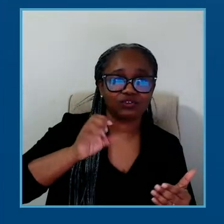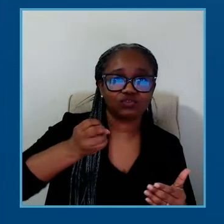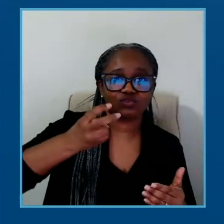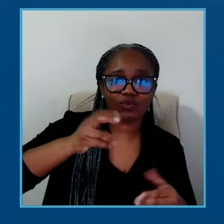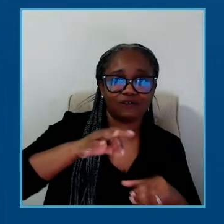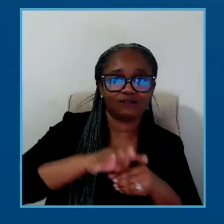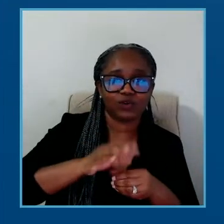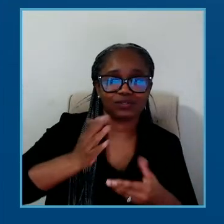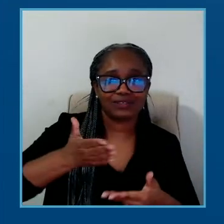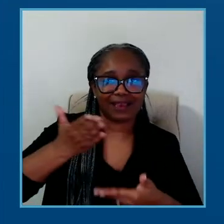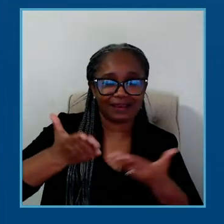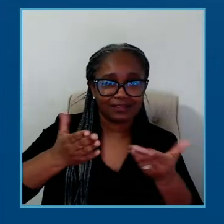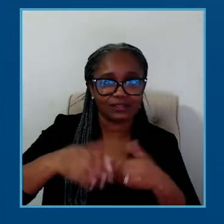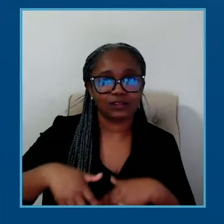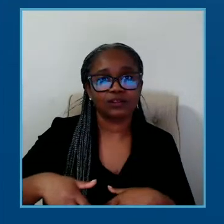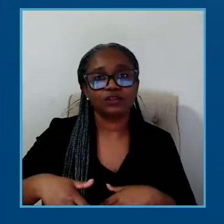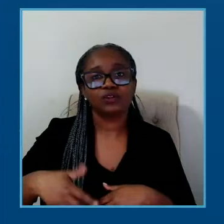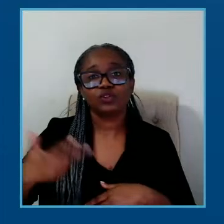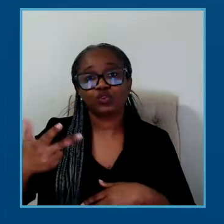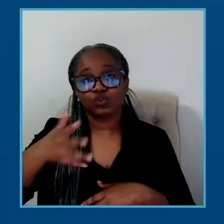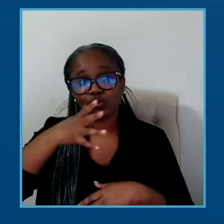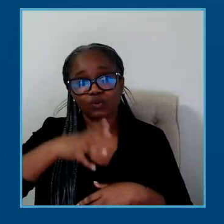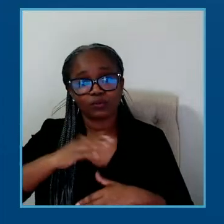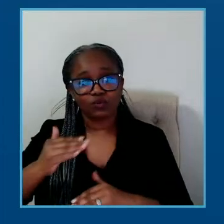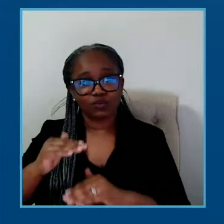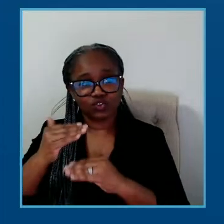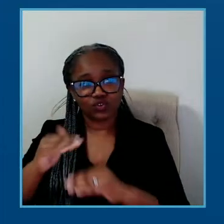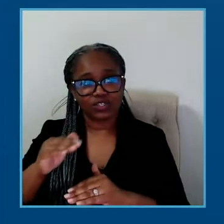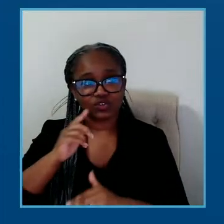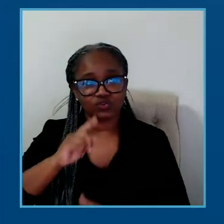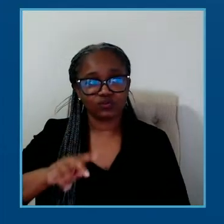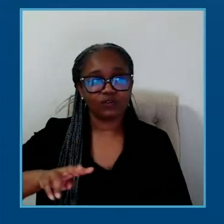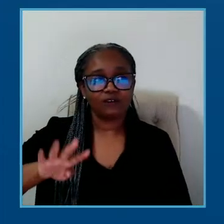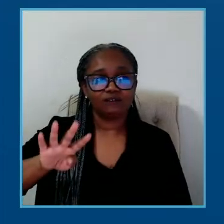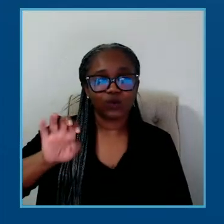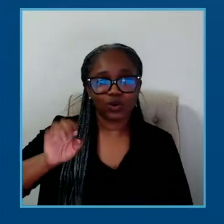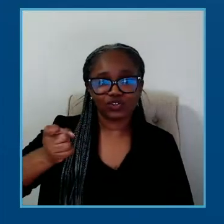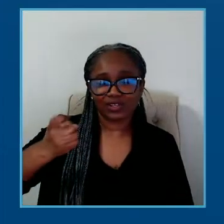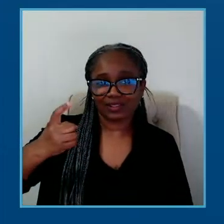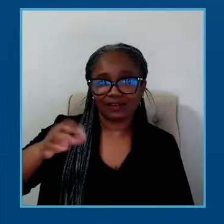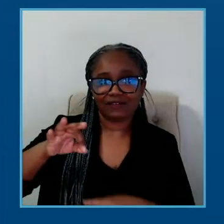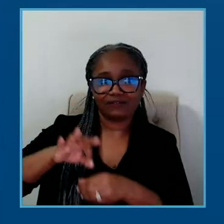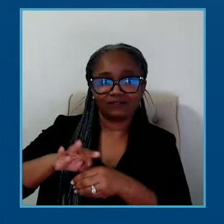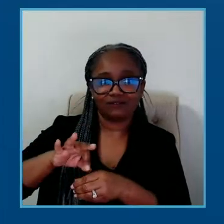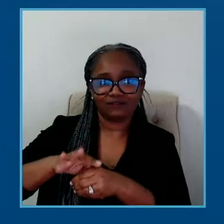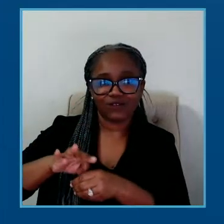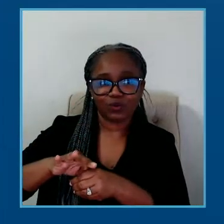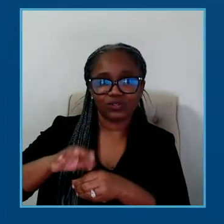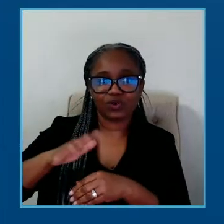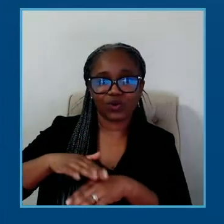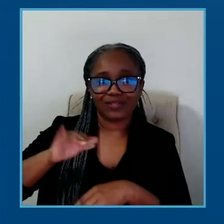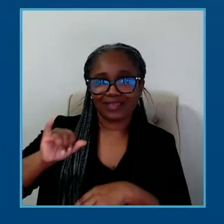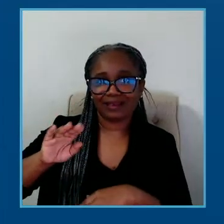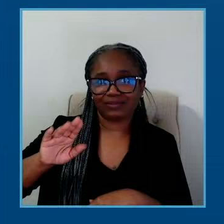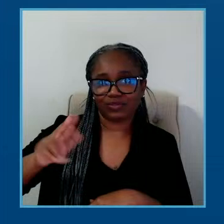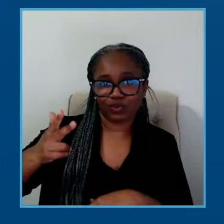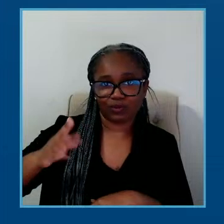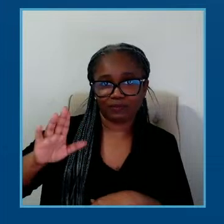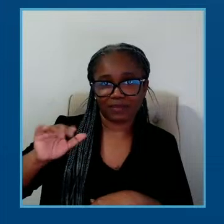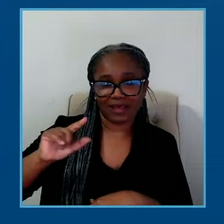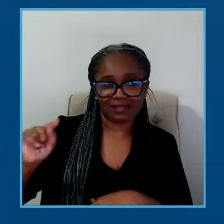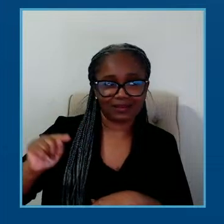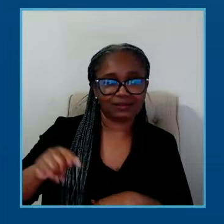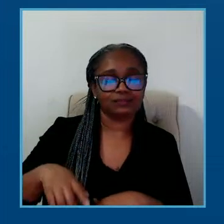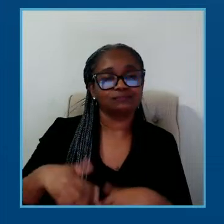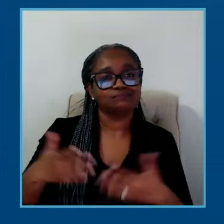were restricted to 411 votes of the 812.5 votes cast on the third ballot. Despite the bias in the voting